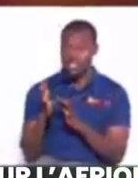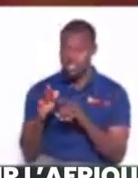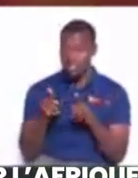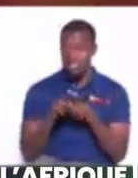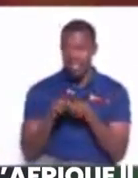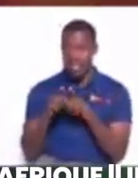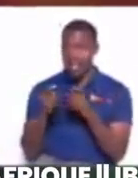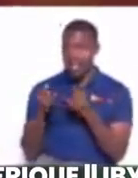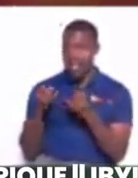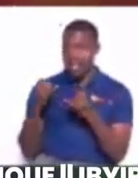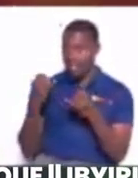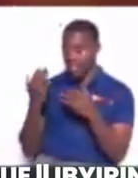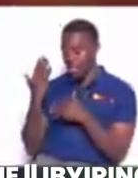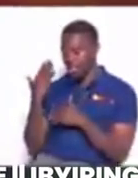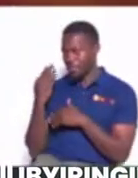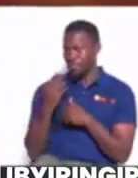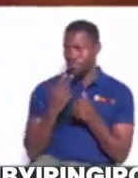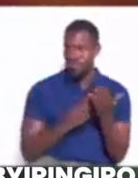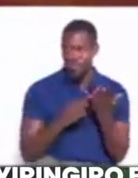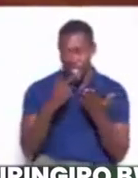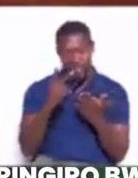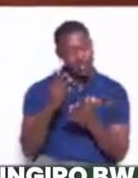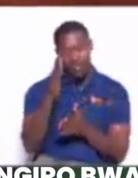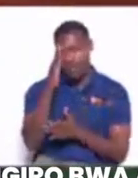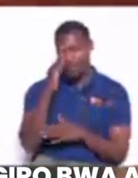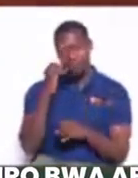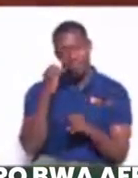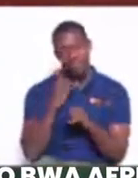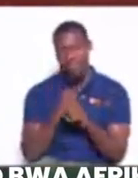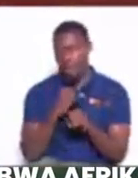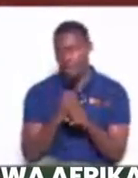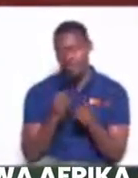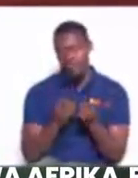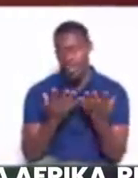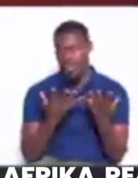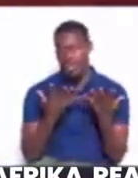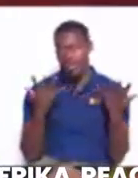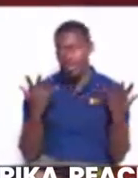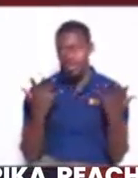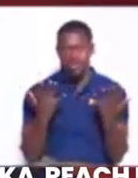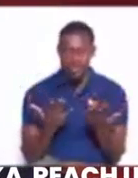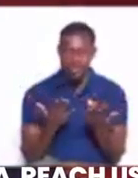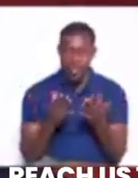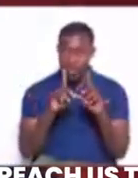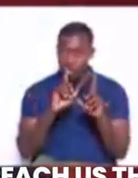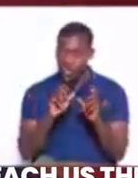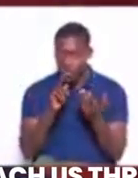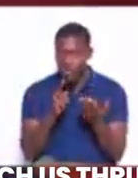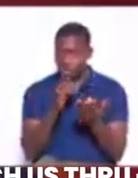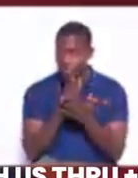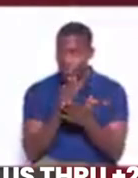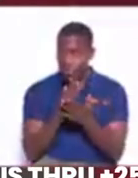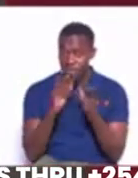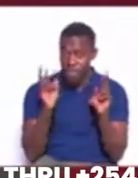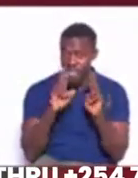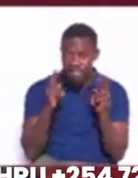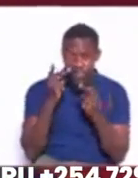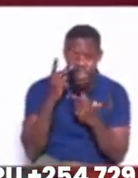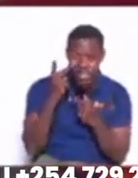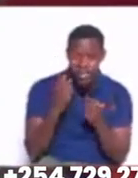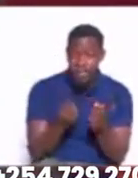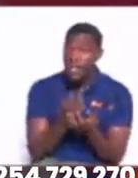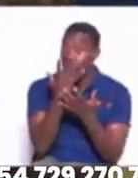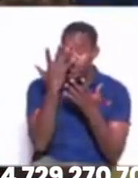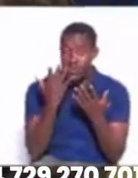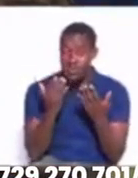2 weeks, God has been working miracles. How would you like to see some miracles tonight? Would you like to see some